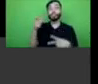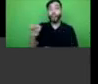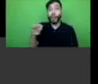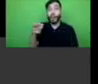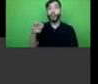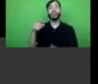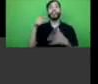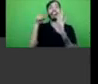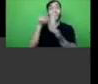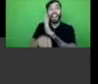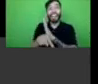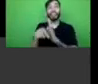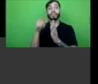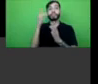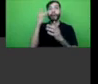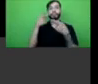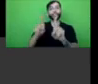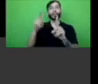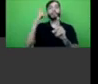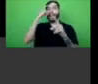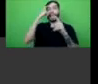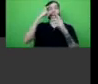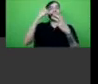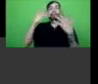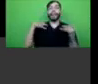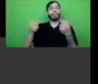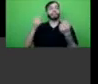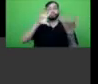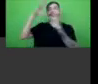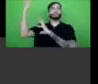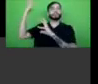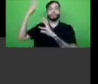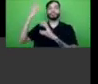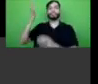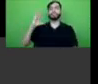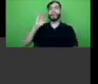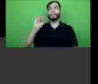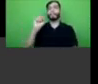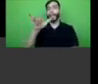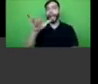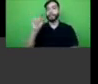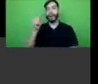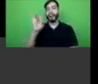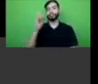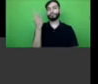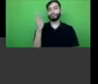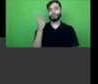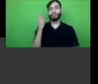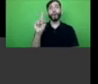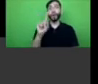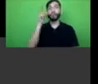mental health crisis in May of 2018 in Richmond, Virginia.